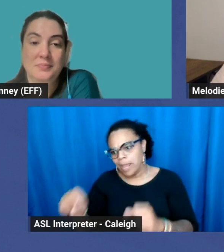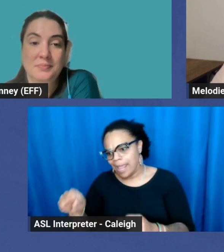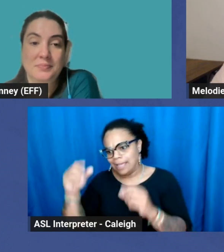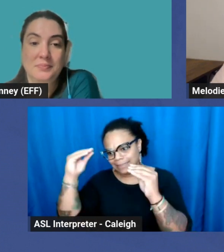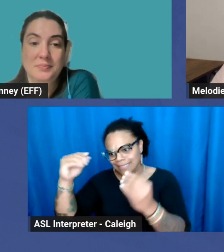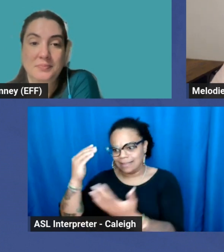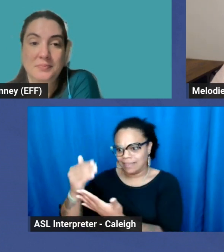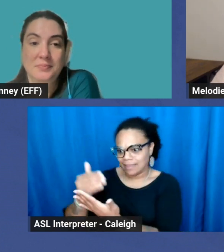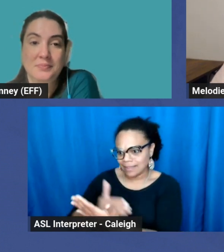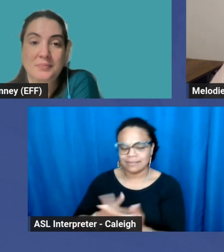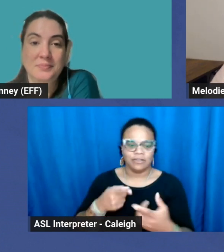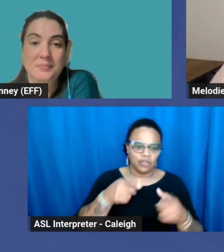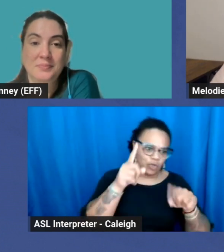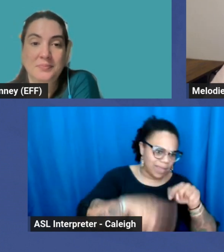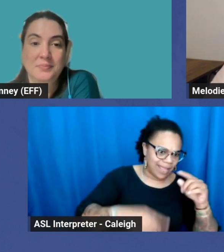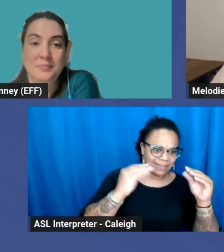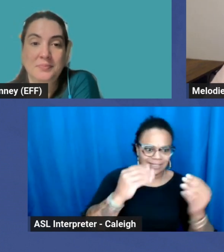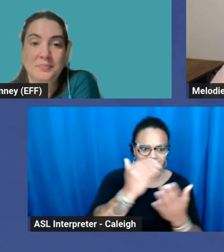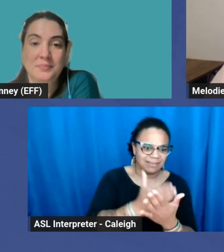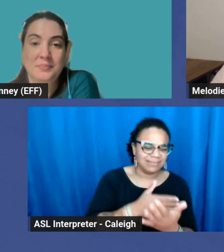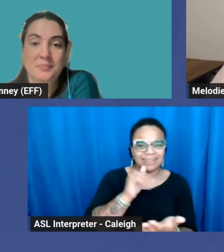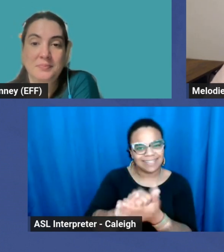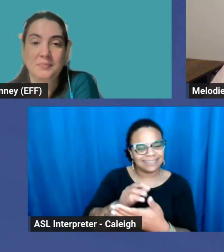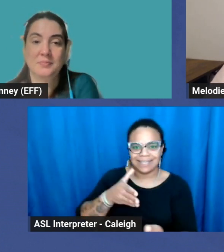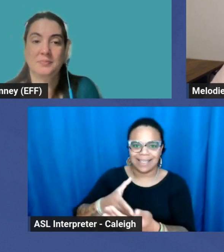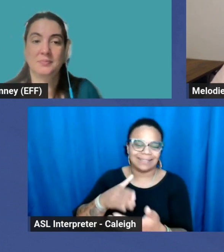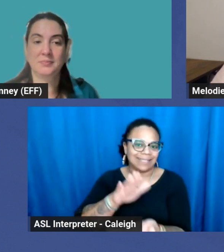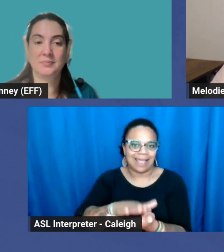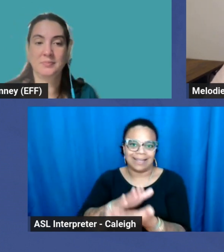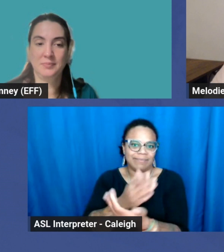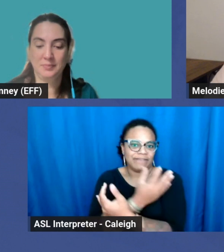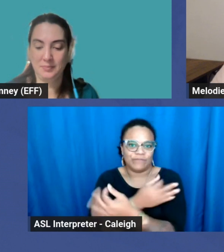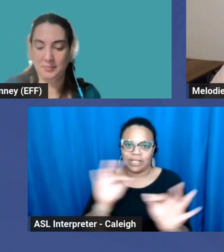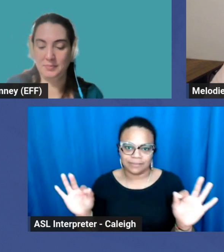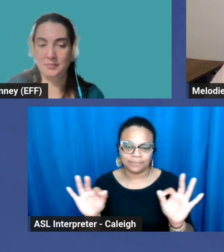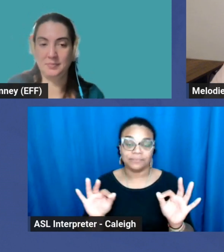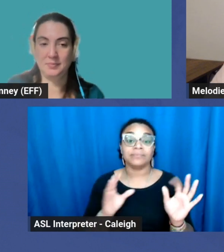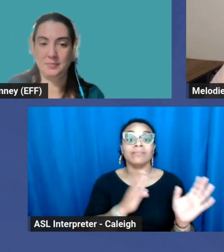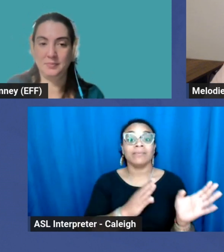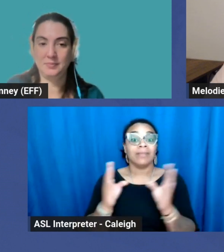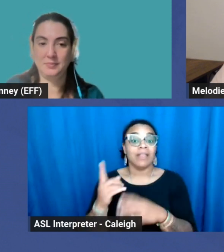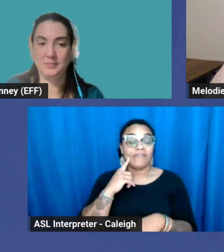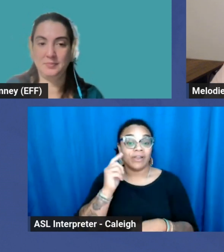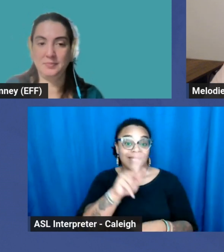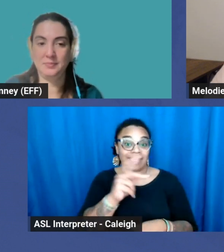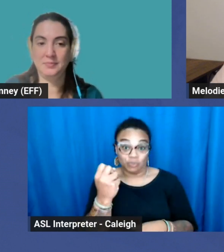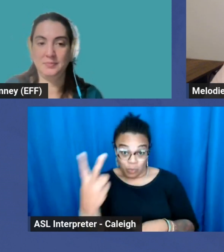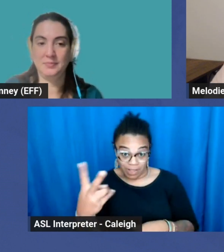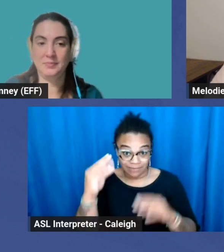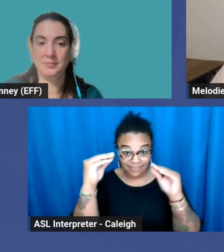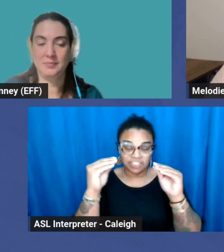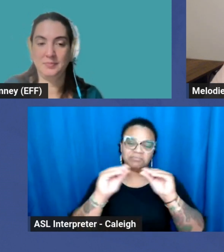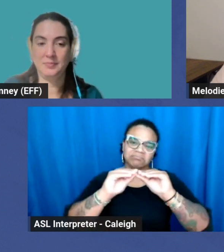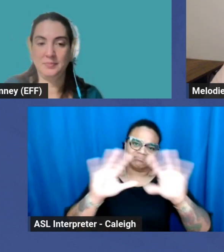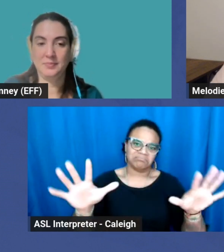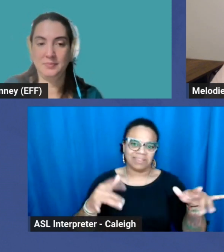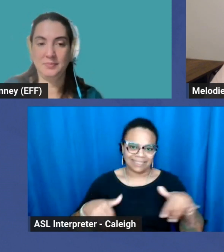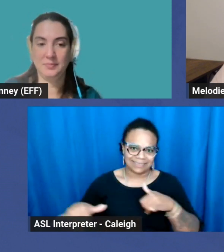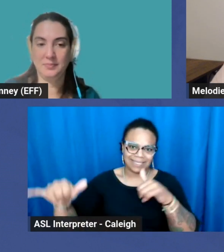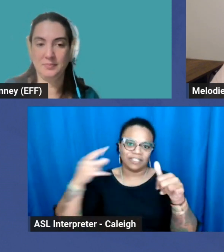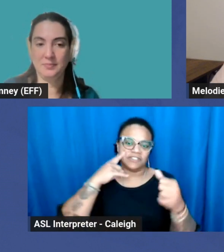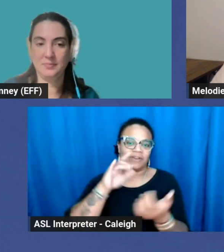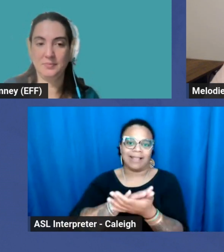that violates academic freedom. And then when it comes to K through 12 teaching, obviously the standards of academic freedom